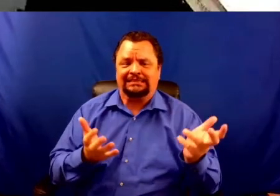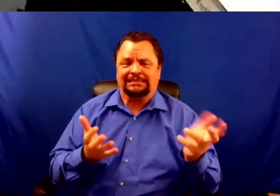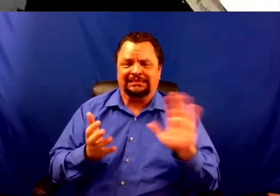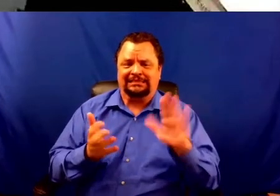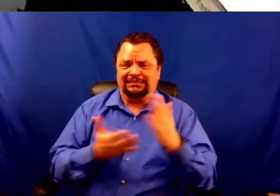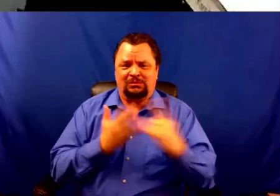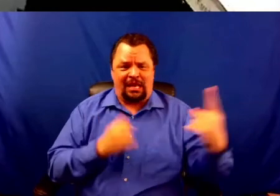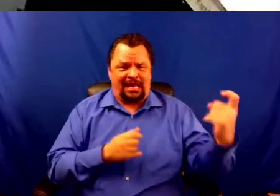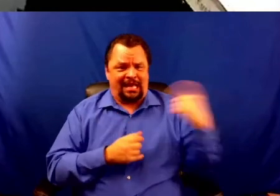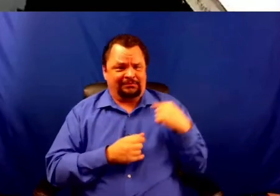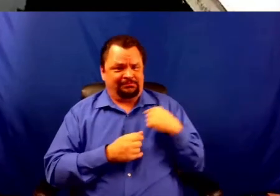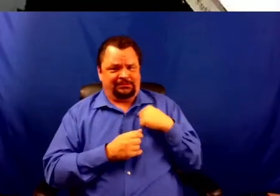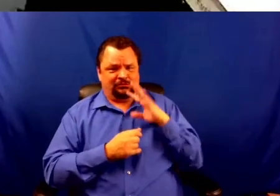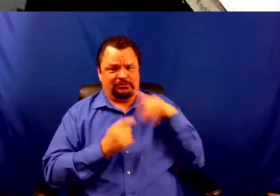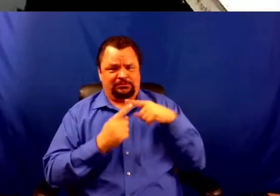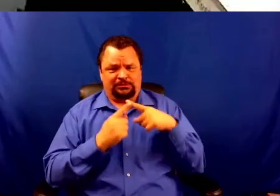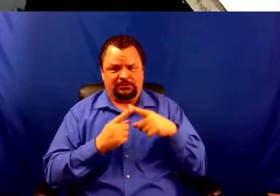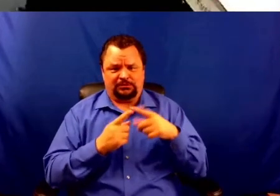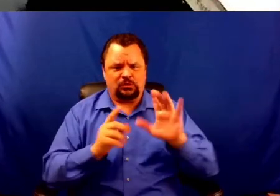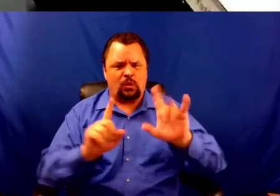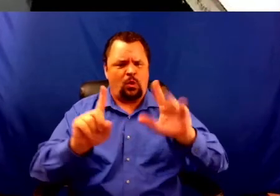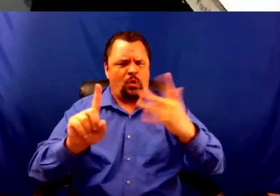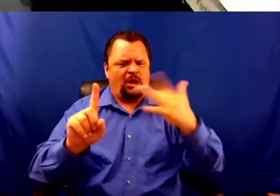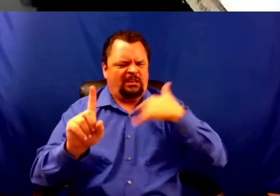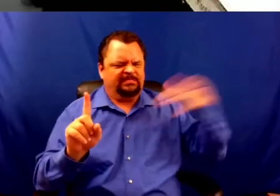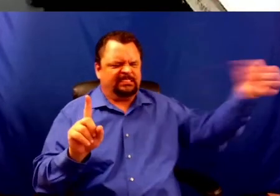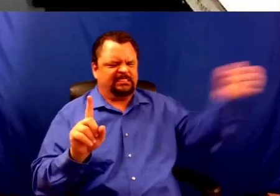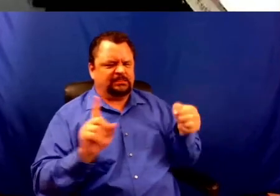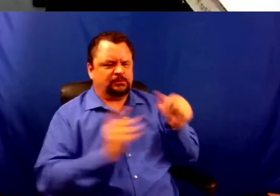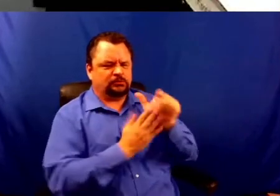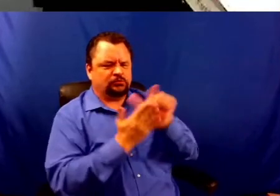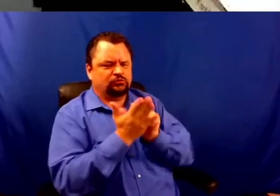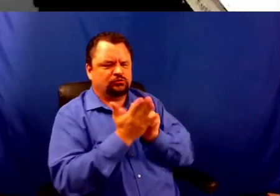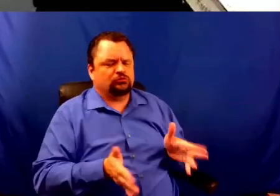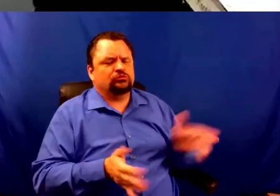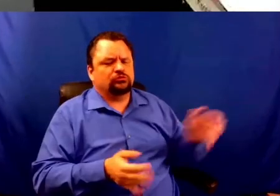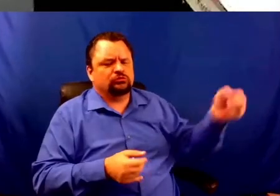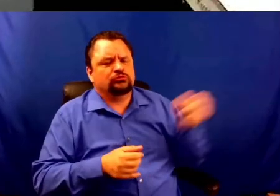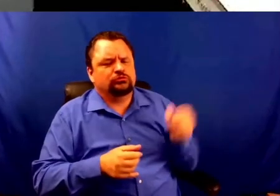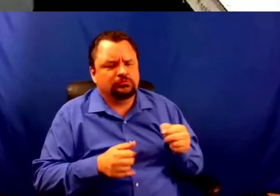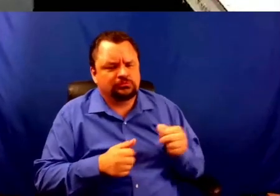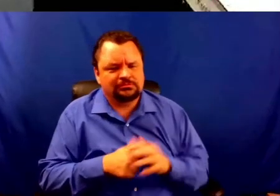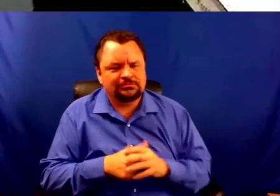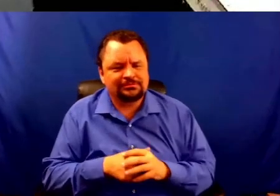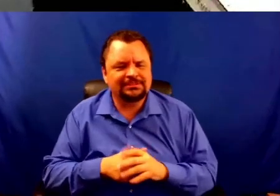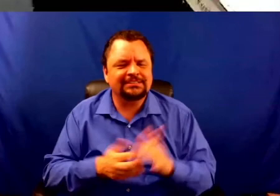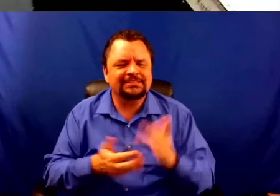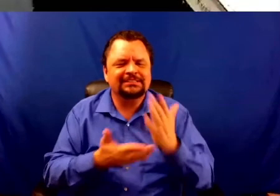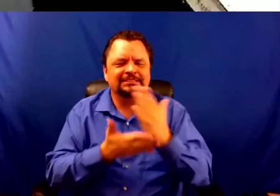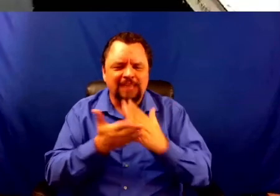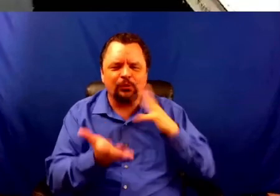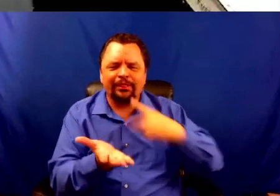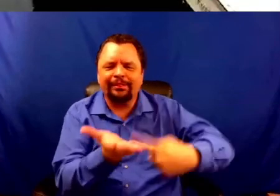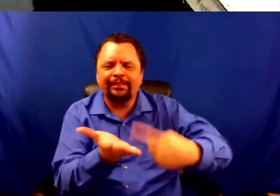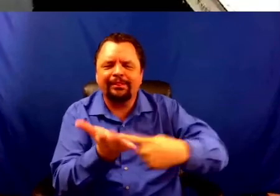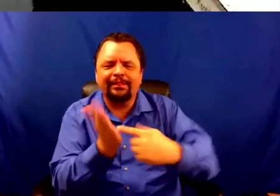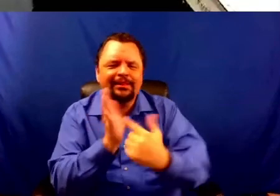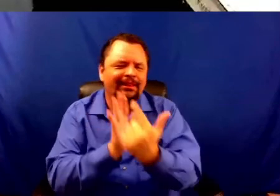There we We go. have our lawyer. Okay. Okay. So part of it's going to be a little bit of legal and a little bit